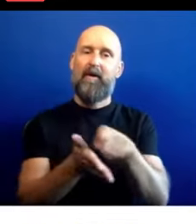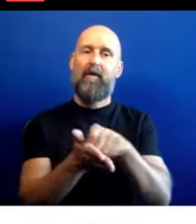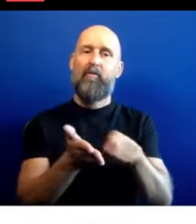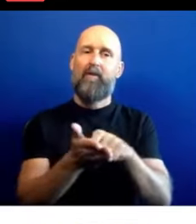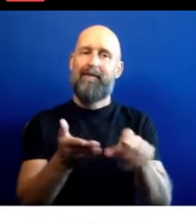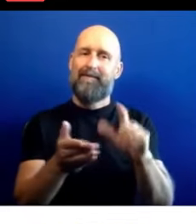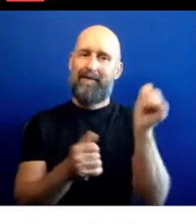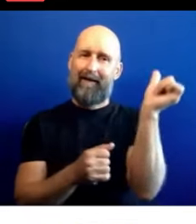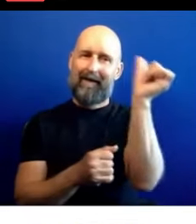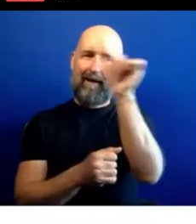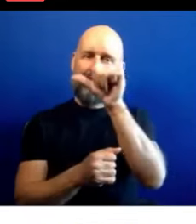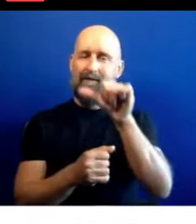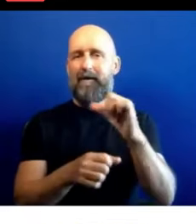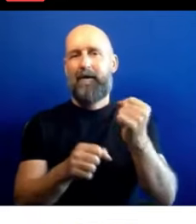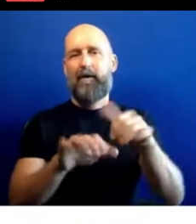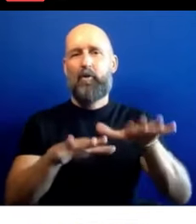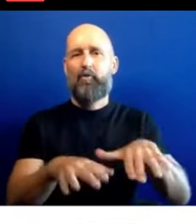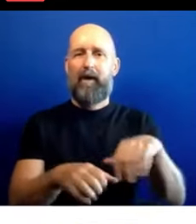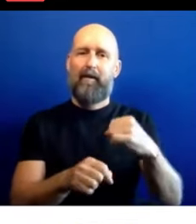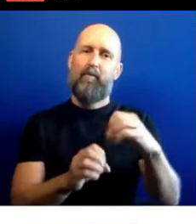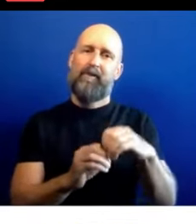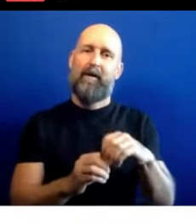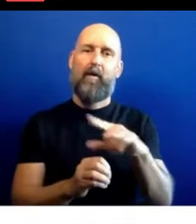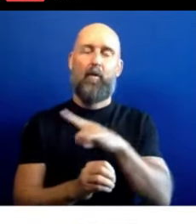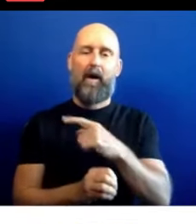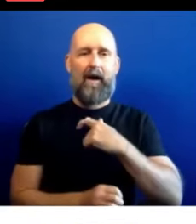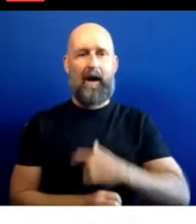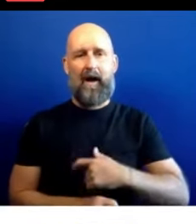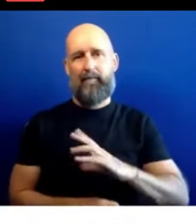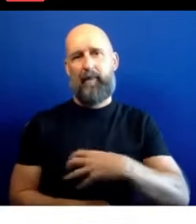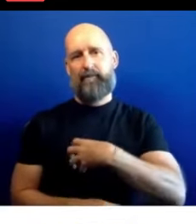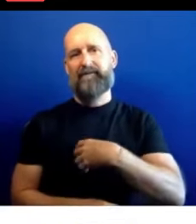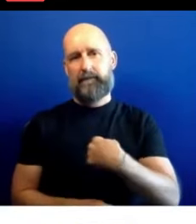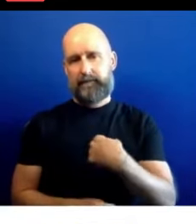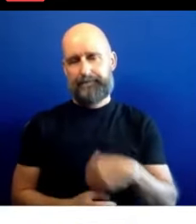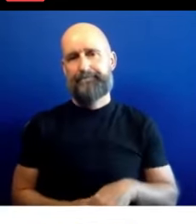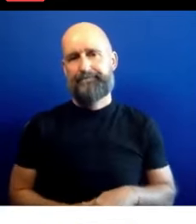Britain, for whom I have the honour of being the president.